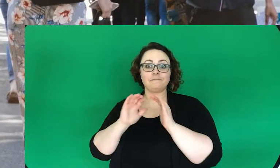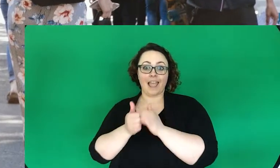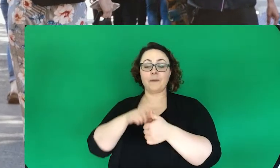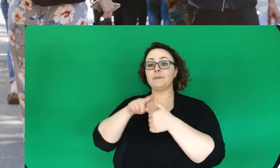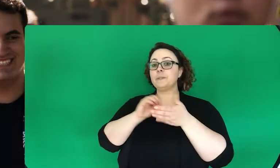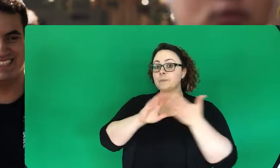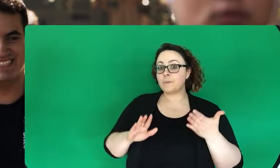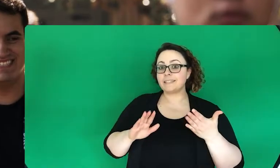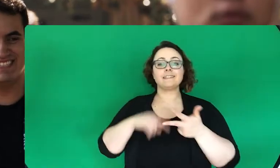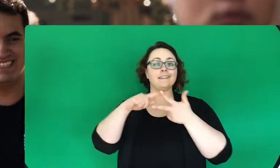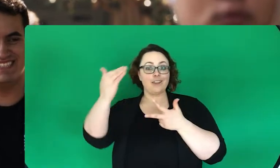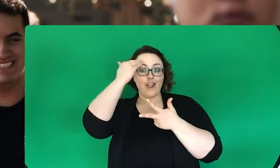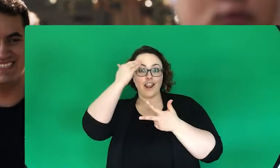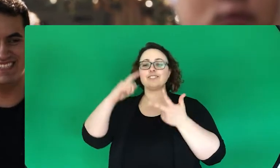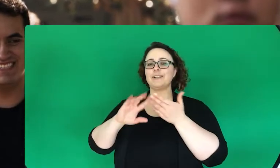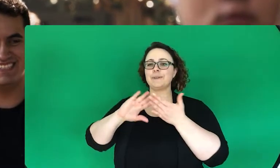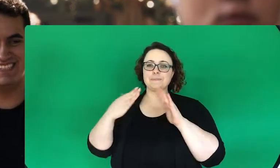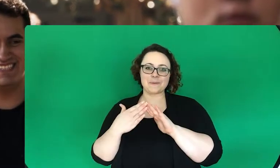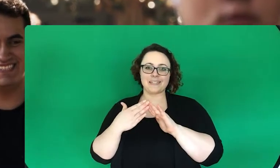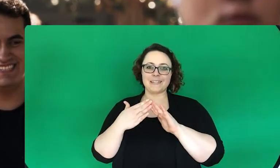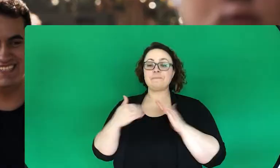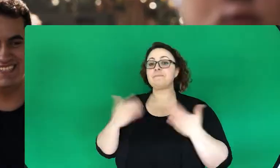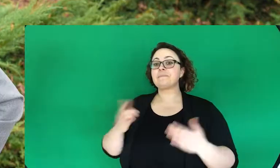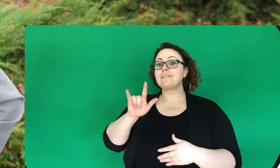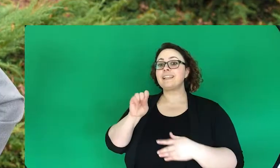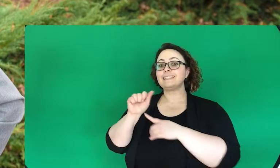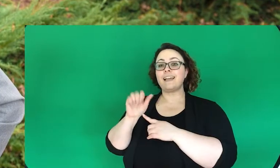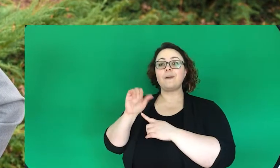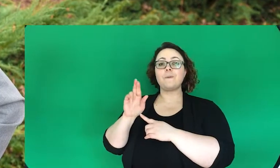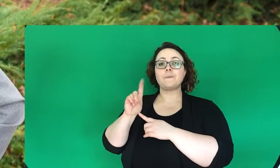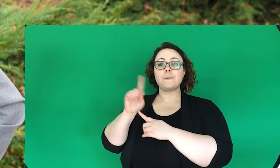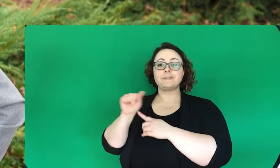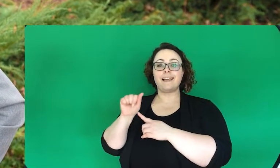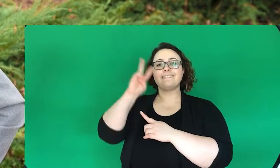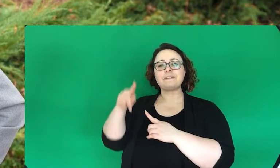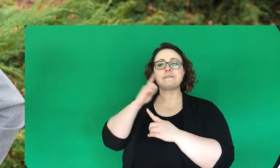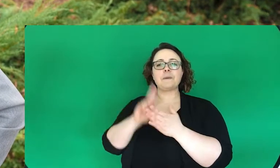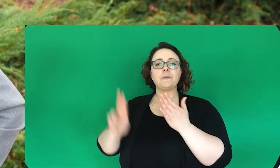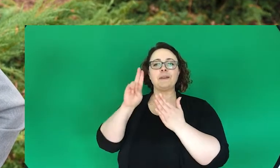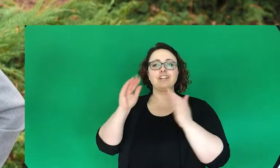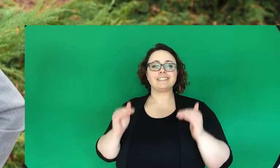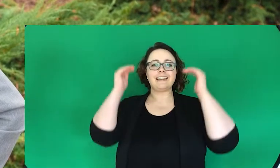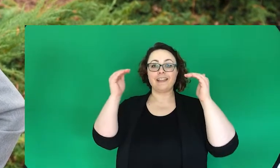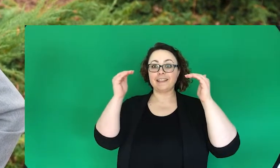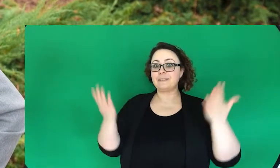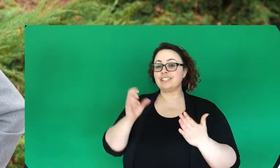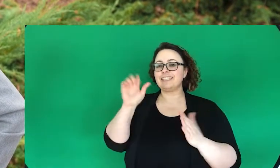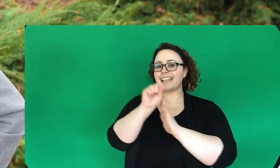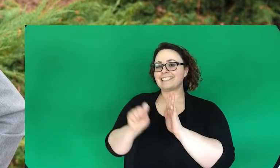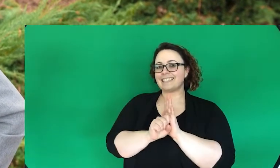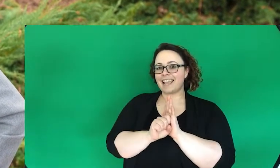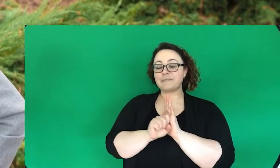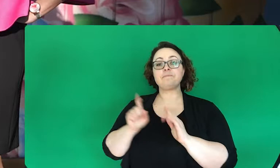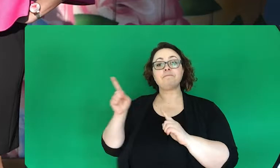3 things are students, knowledge, and community. I'm with Lisa Cordoza, Vice President for University Advancement